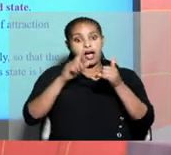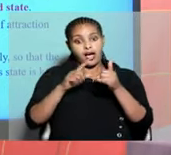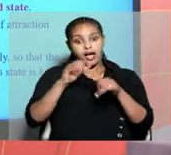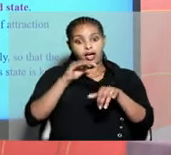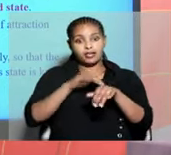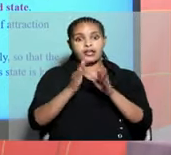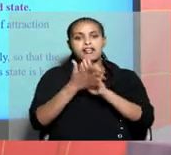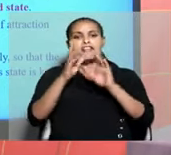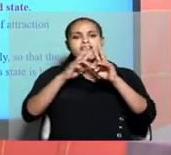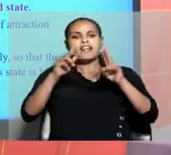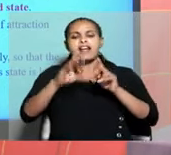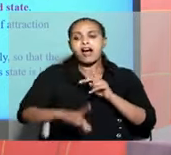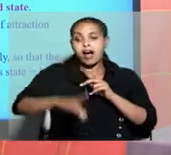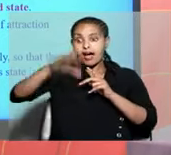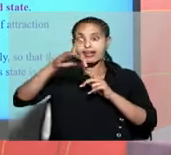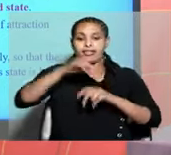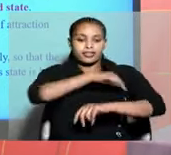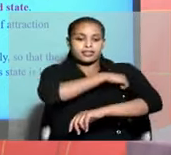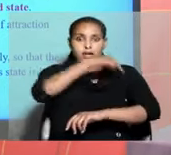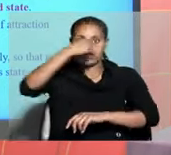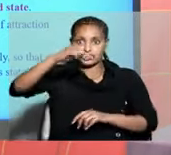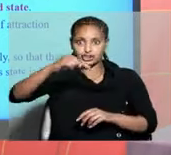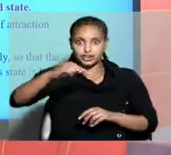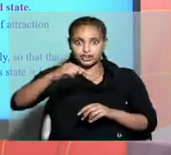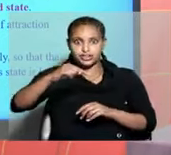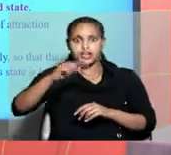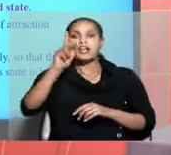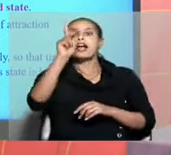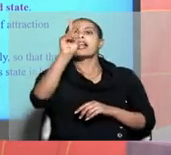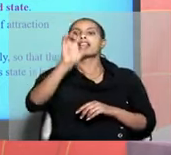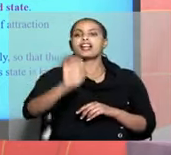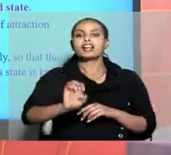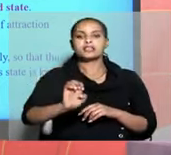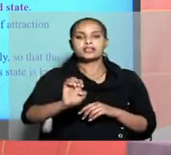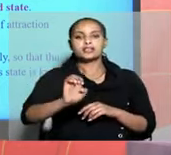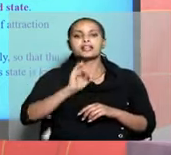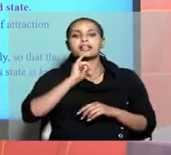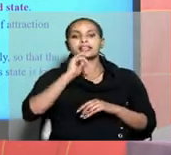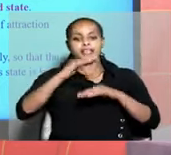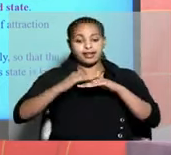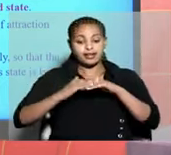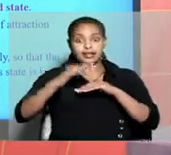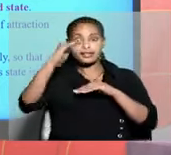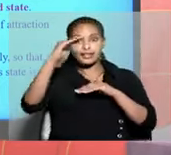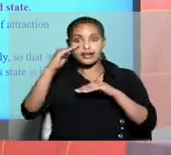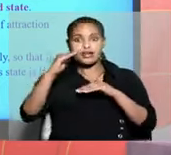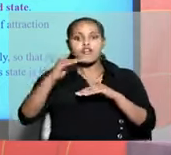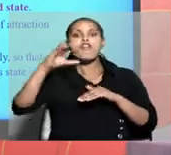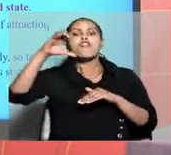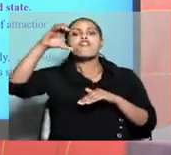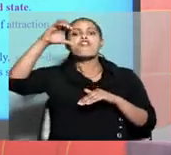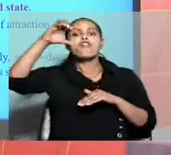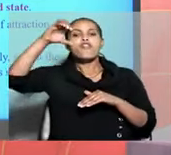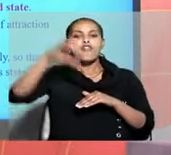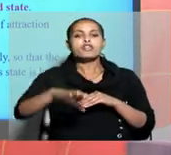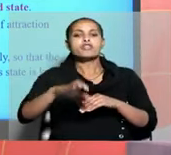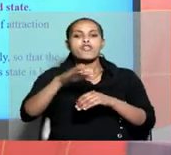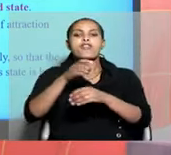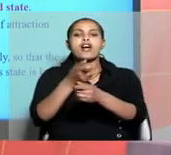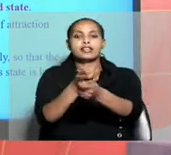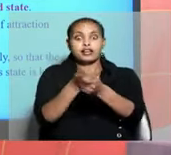At a very high temperature, kinetic energy is greater than force of